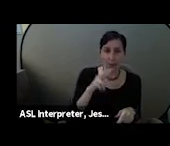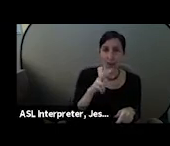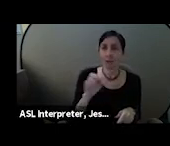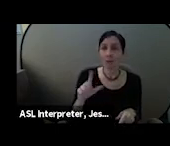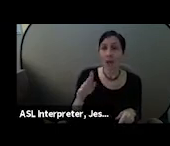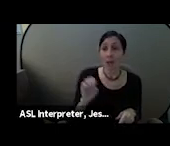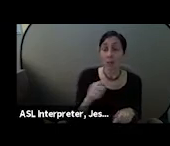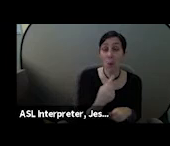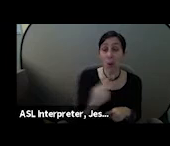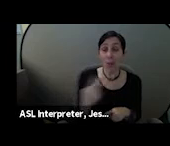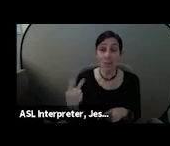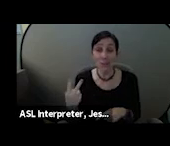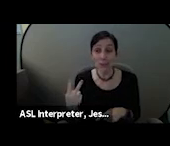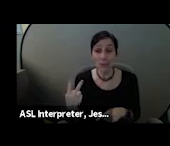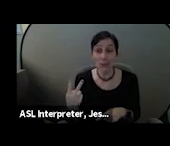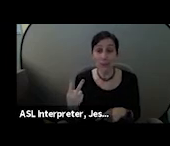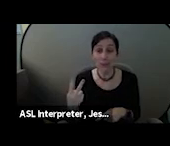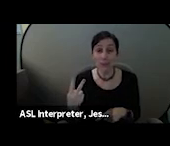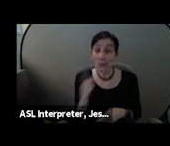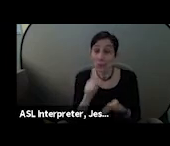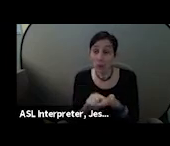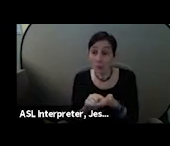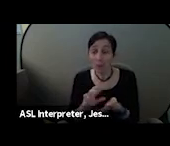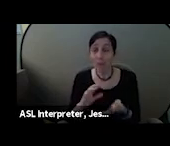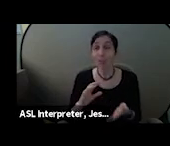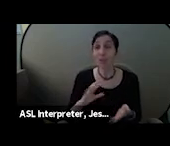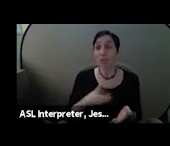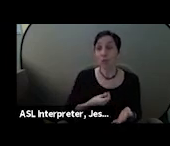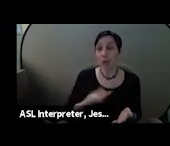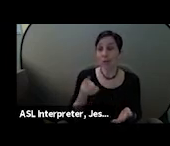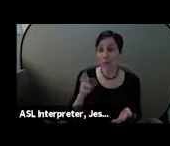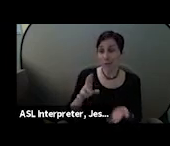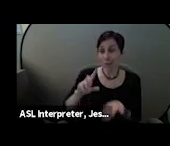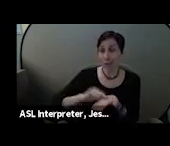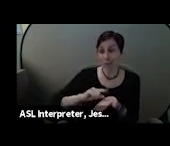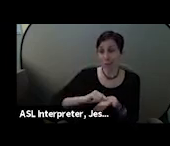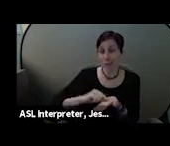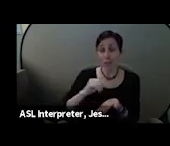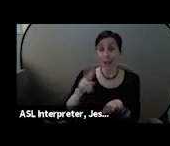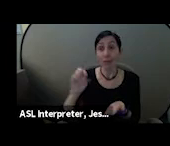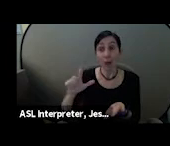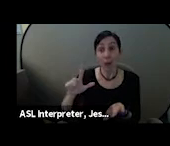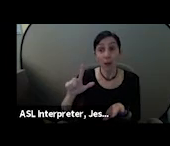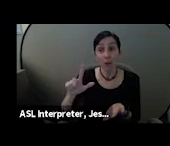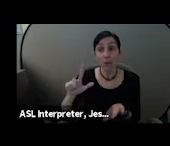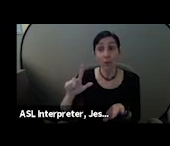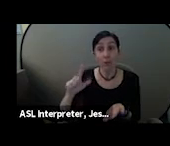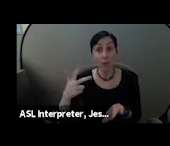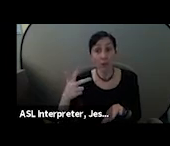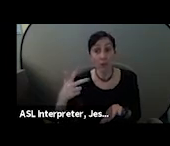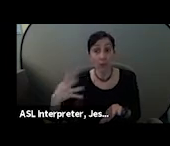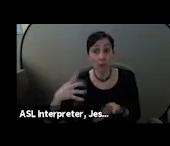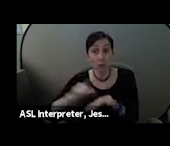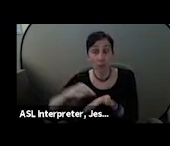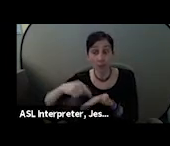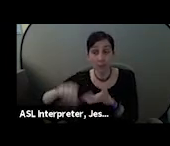been released by Transgender Publishing, with volumes 3 and 4 coming out later this year. And I have